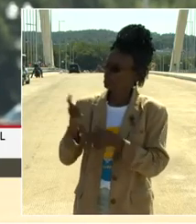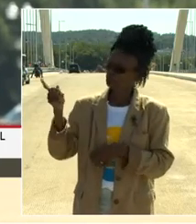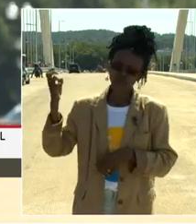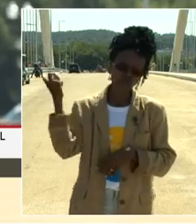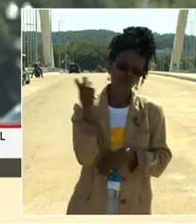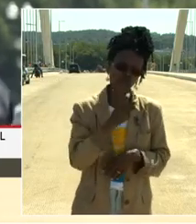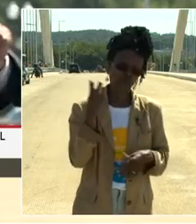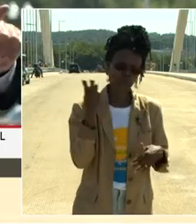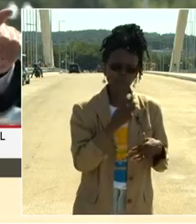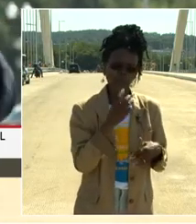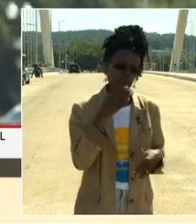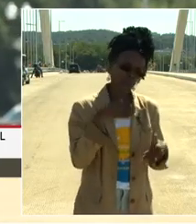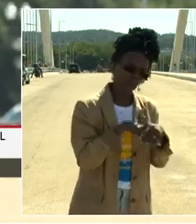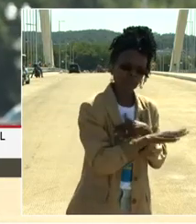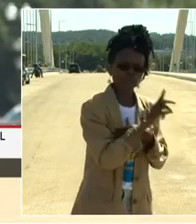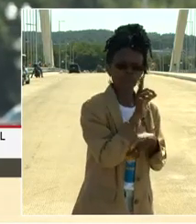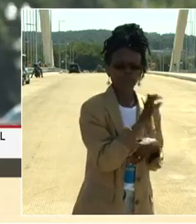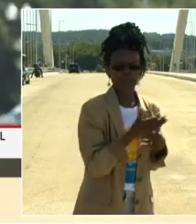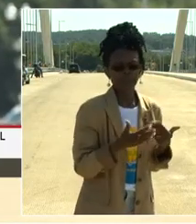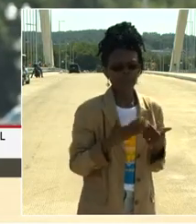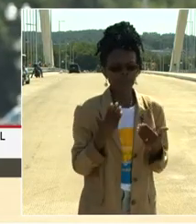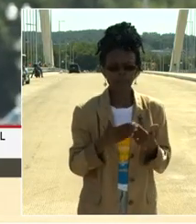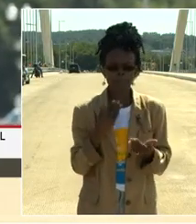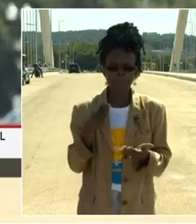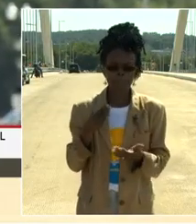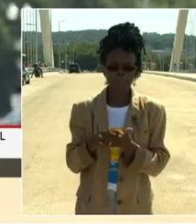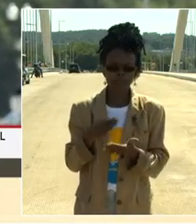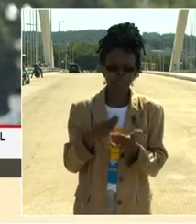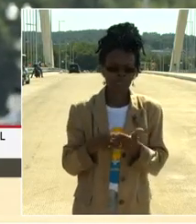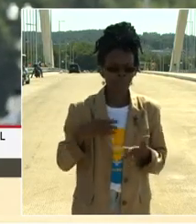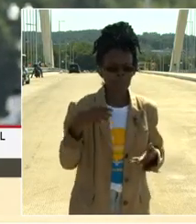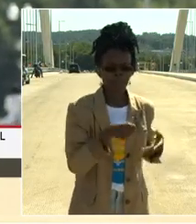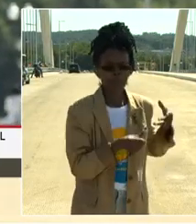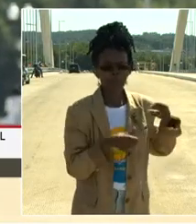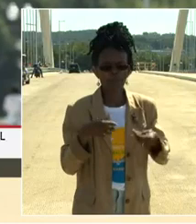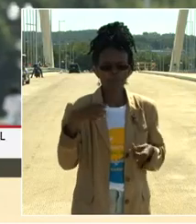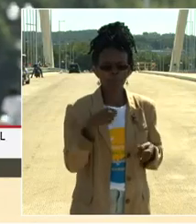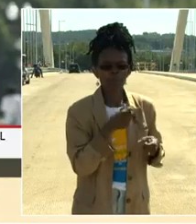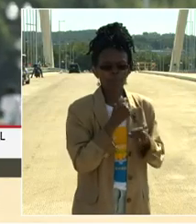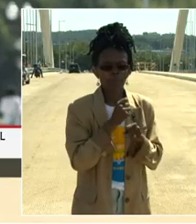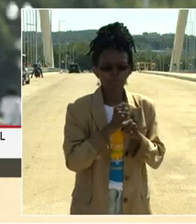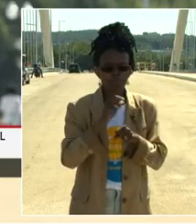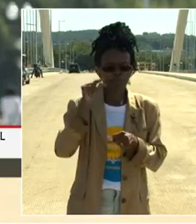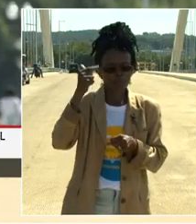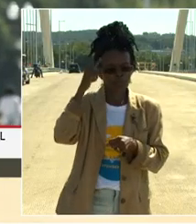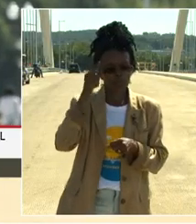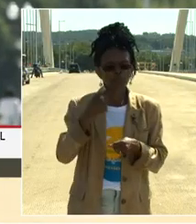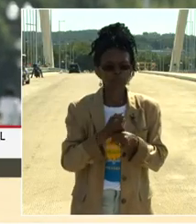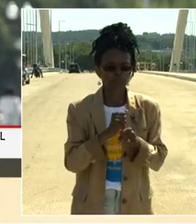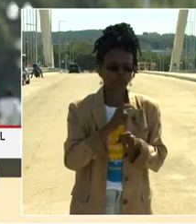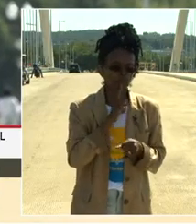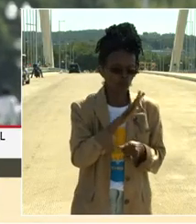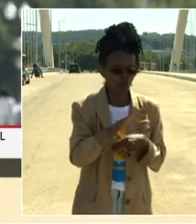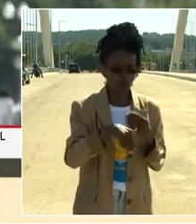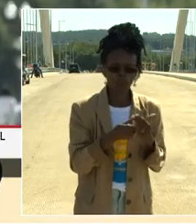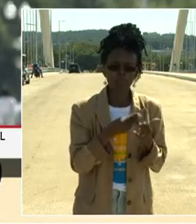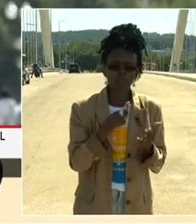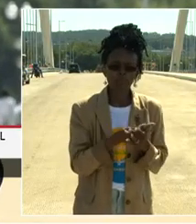District of Columbia to spend your money, which the governor urged me to make sure is happening.